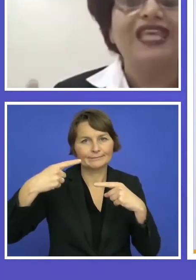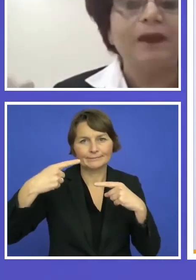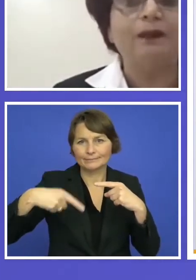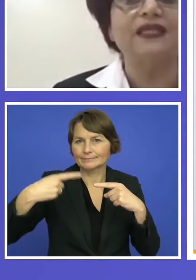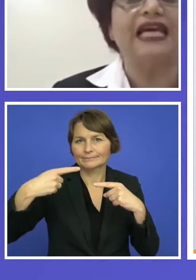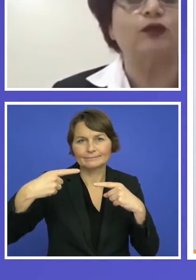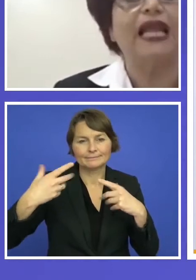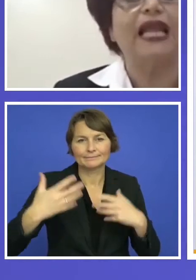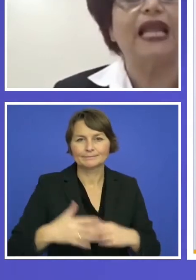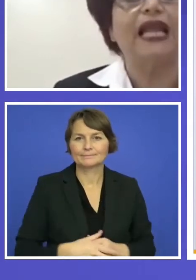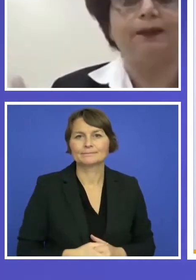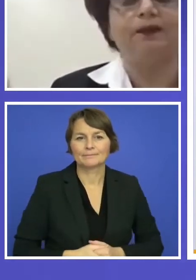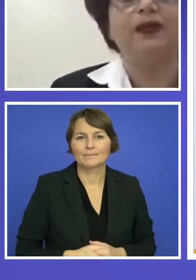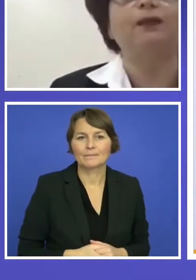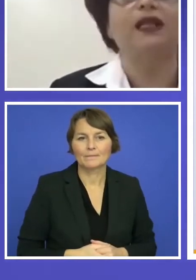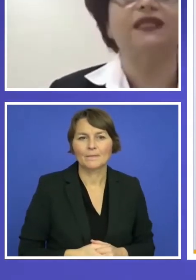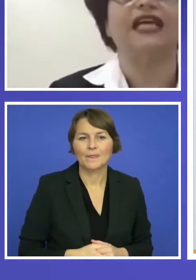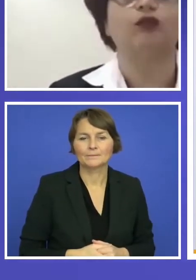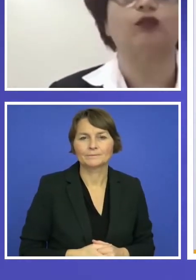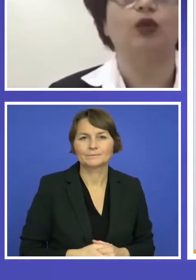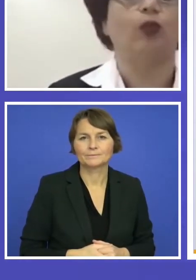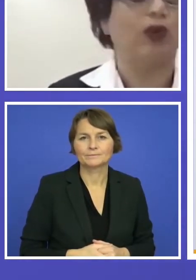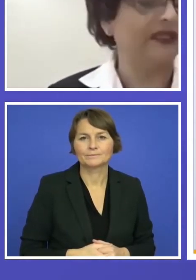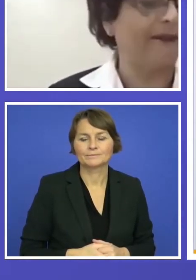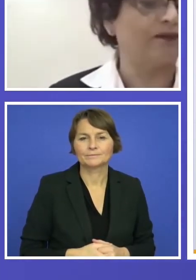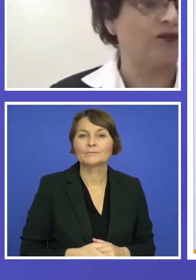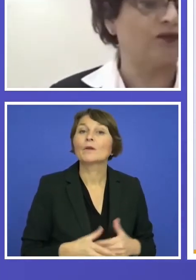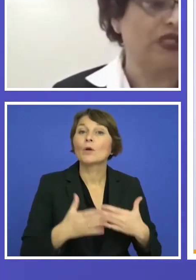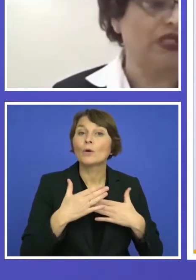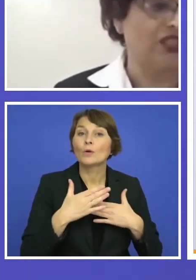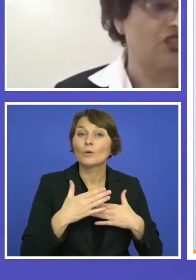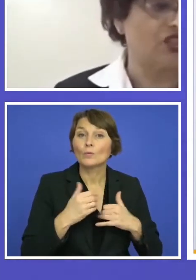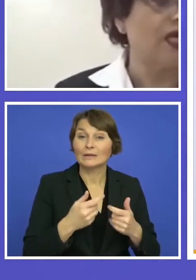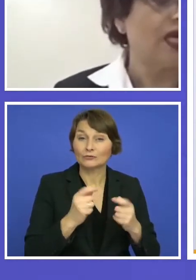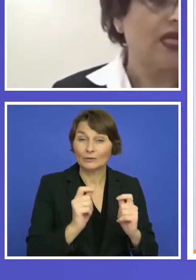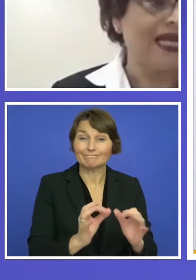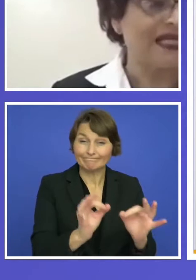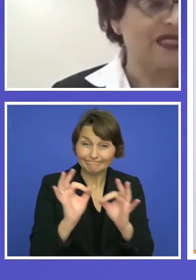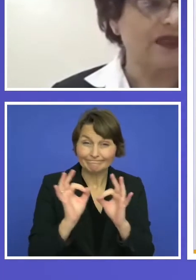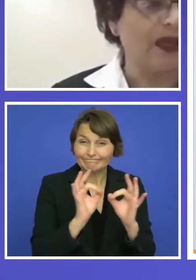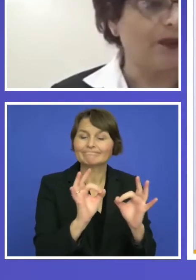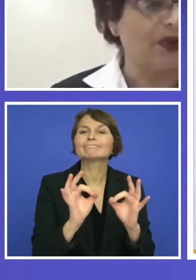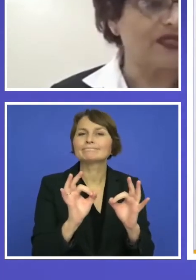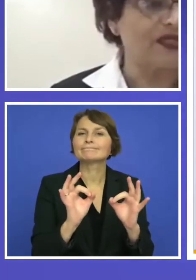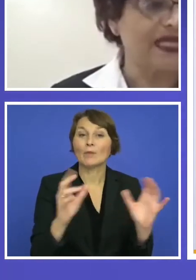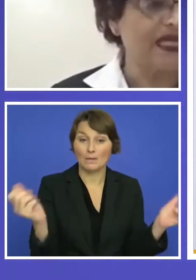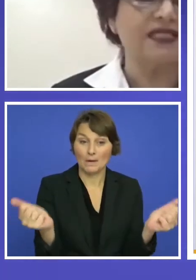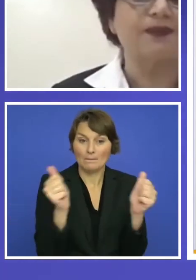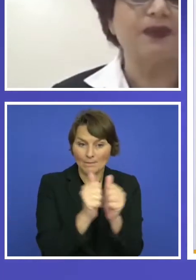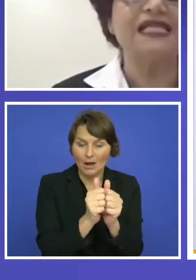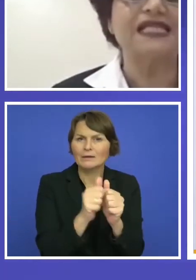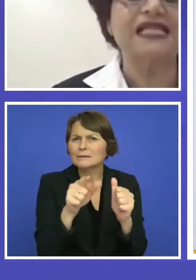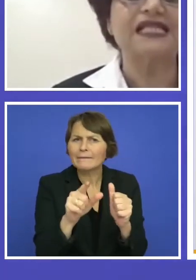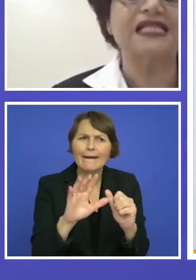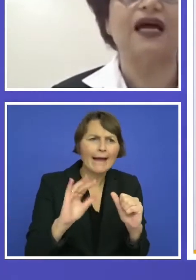a new partnership with key people that will help our message reach the people that we want them to reach. Lesson